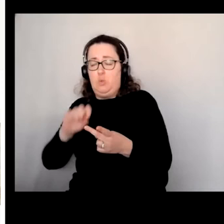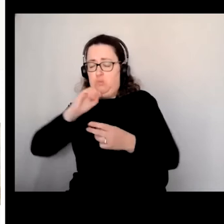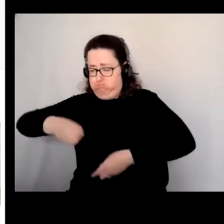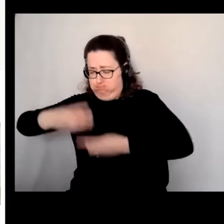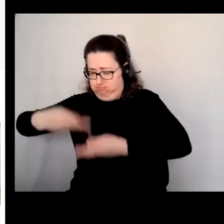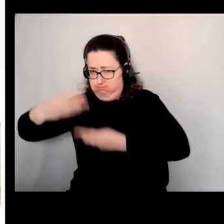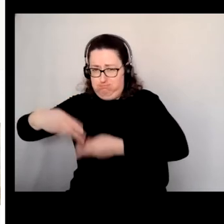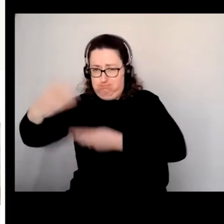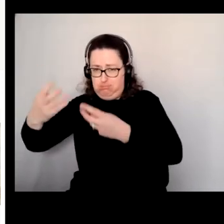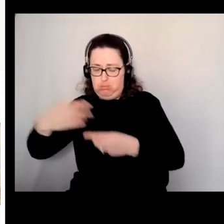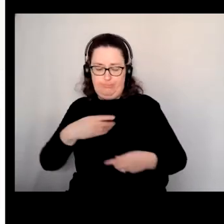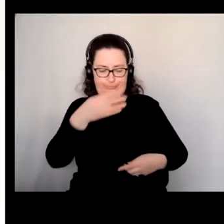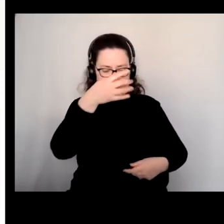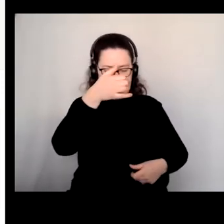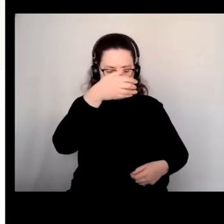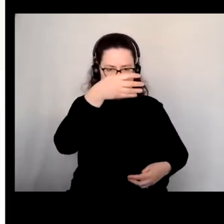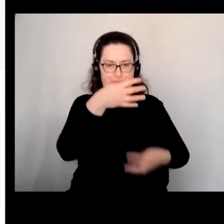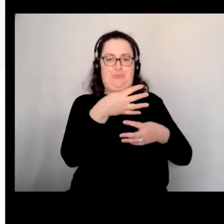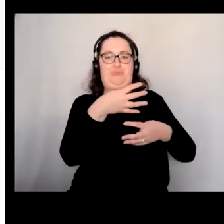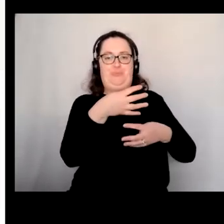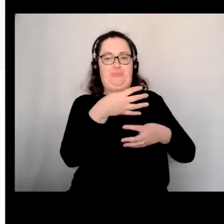get hundreds back, and